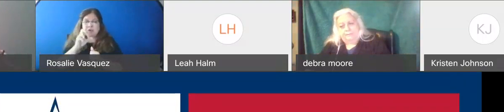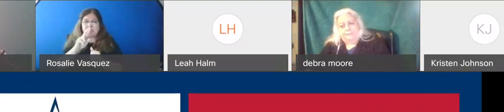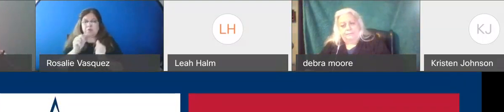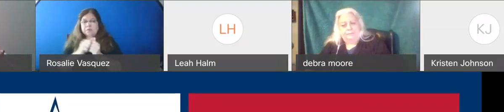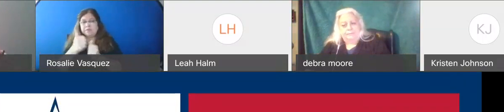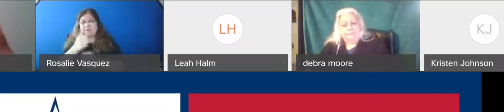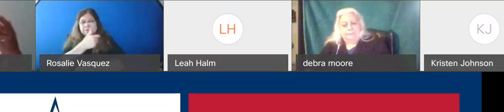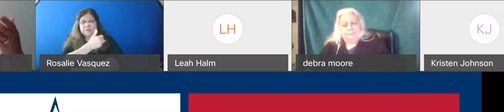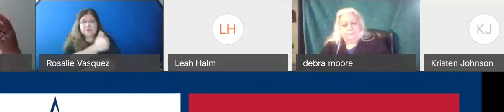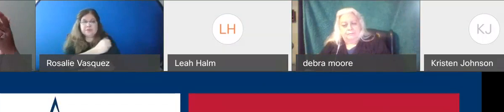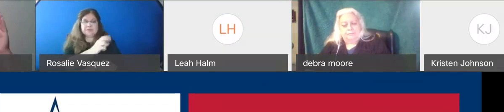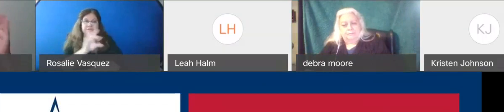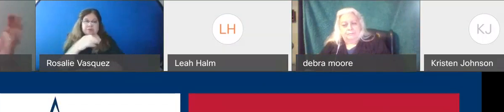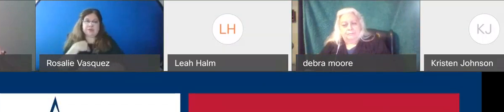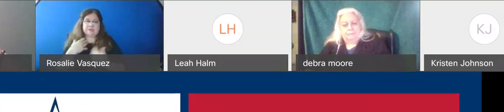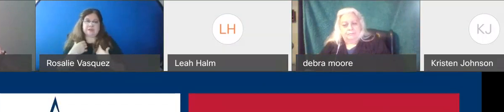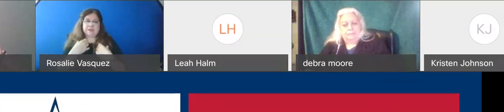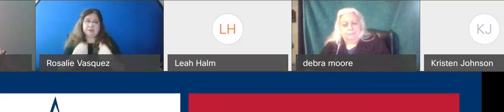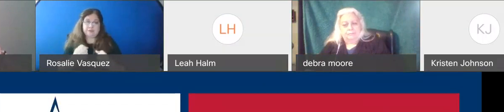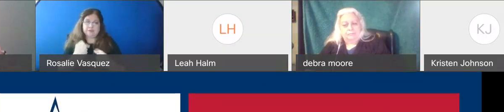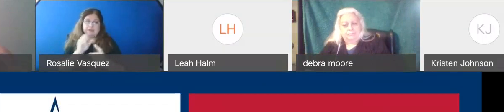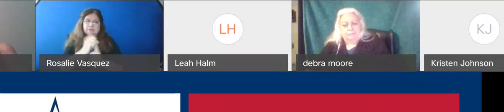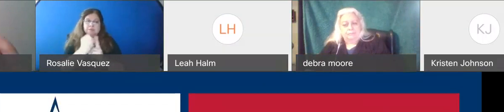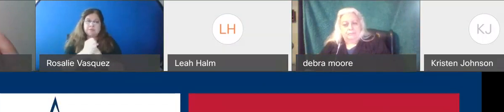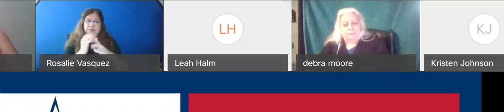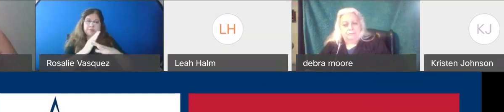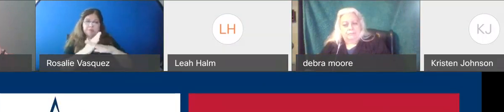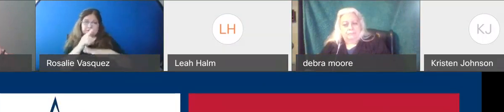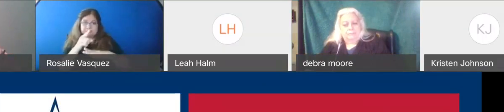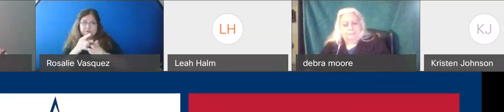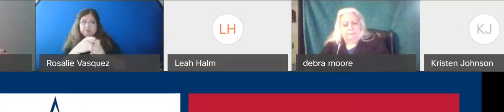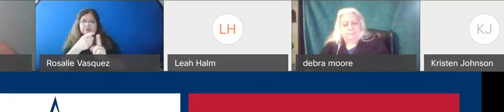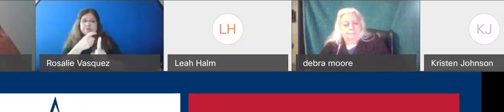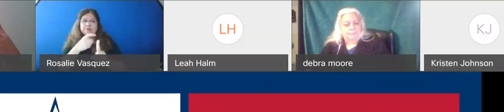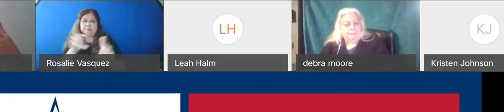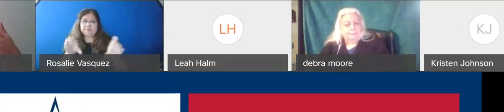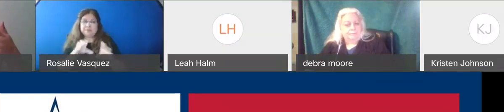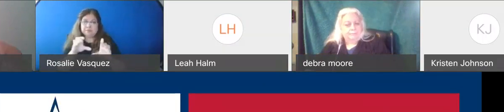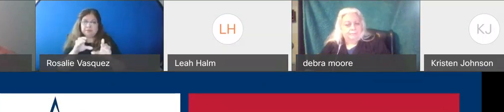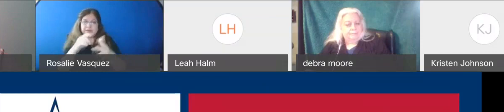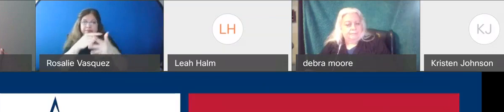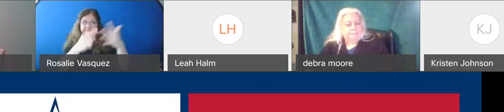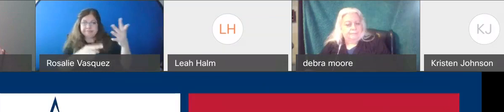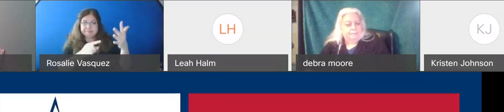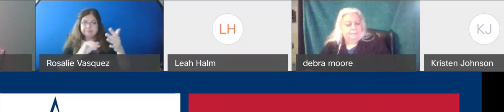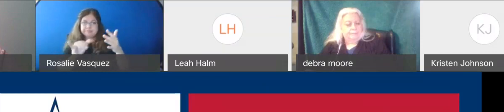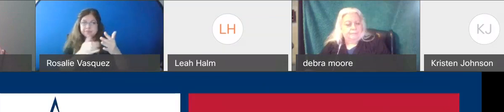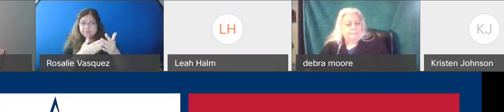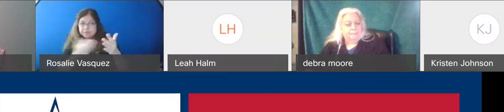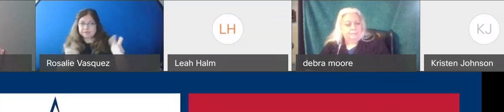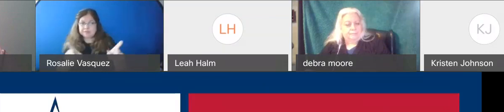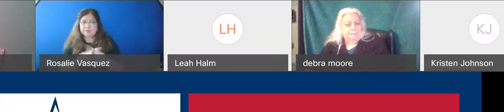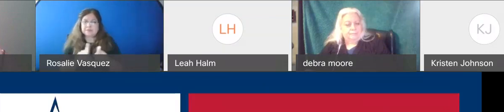have a health condition that prevents you from doing those types of similar things, as well as